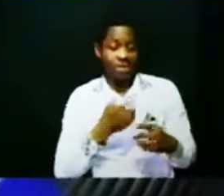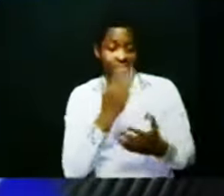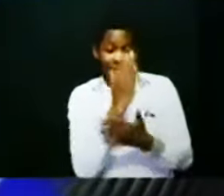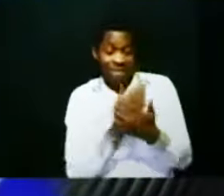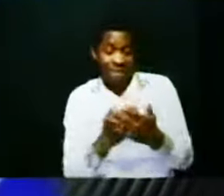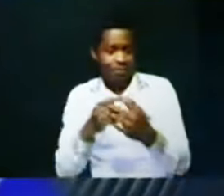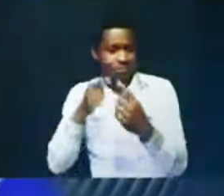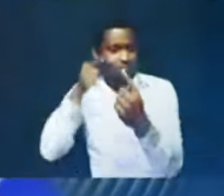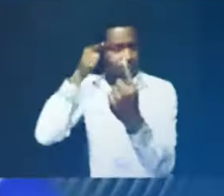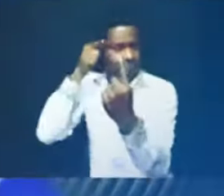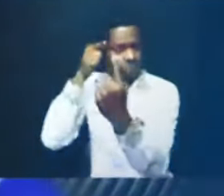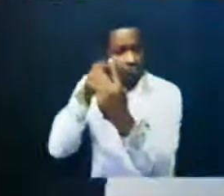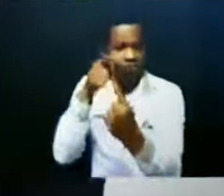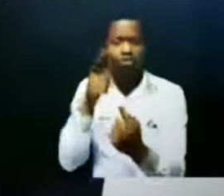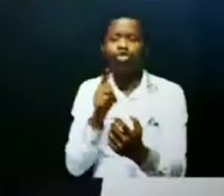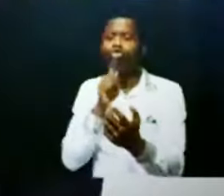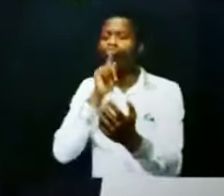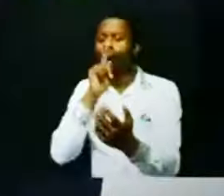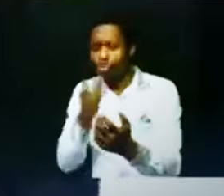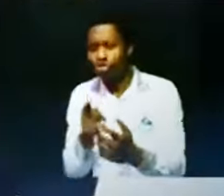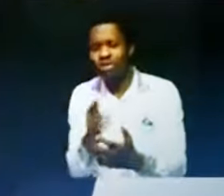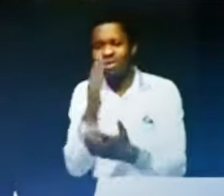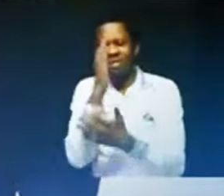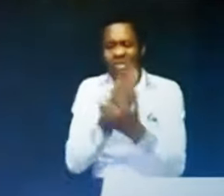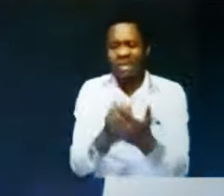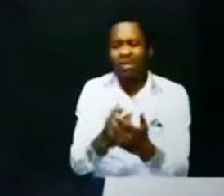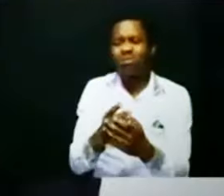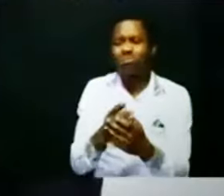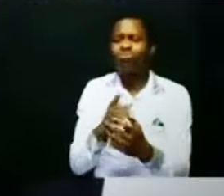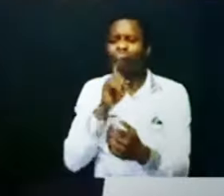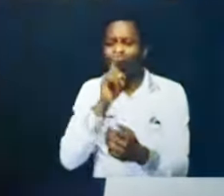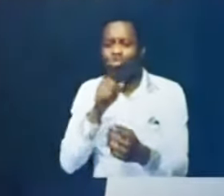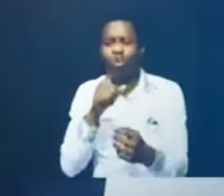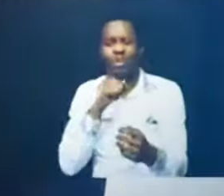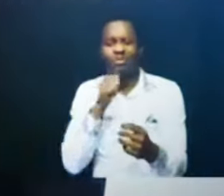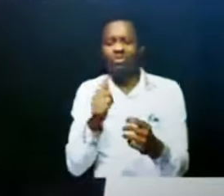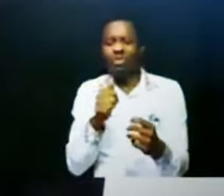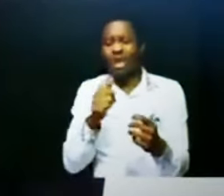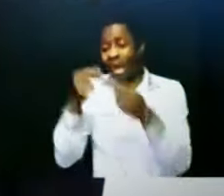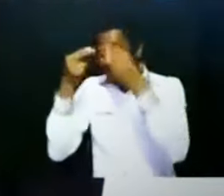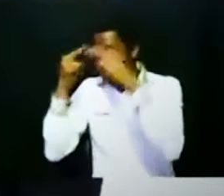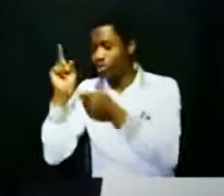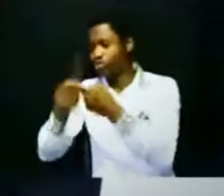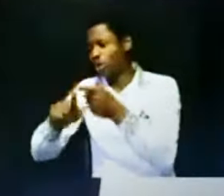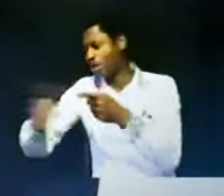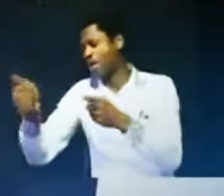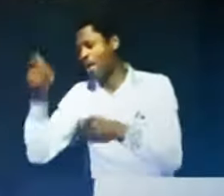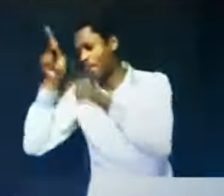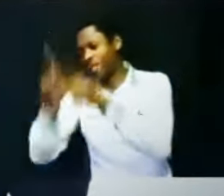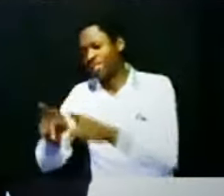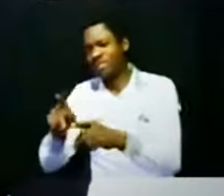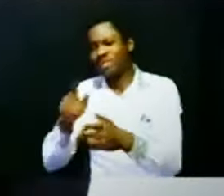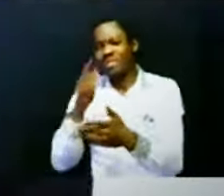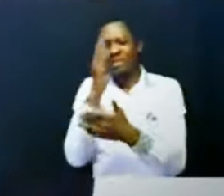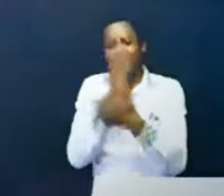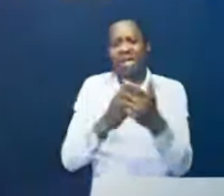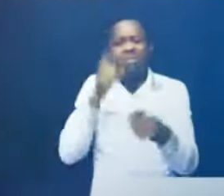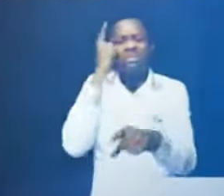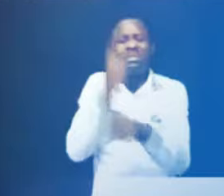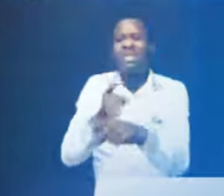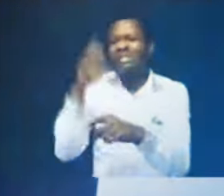are real and indirect. Some are just imaginary. Others